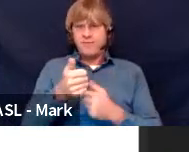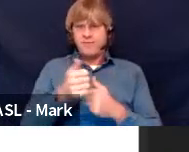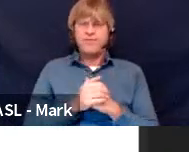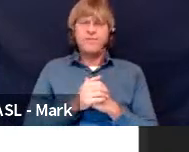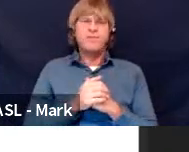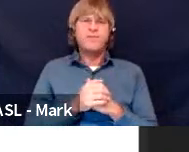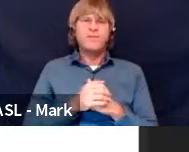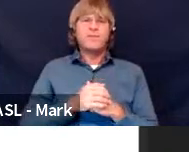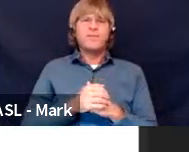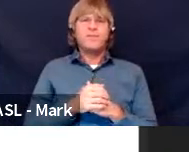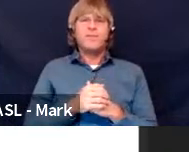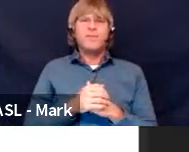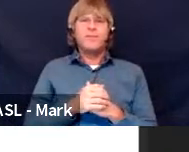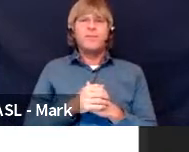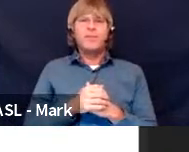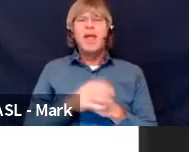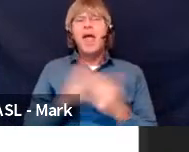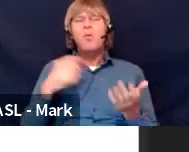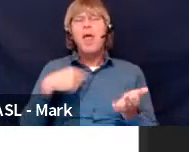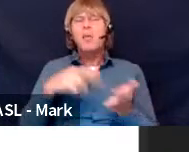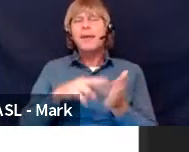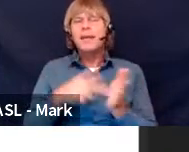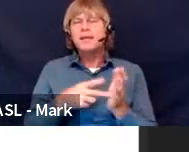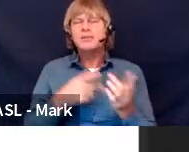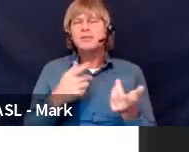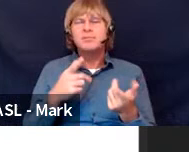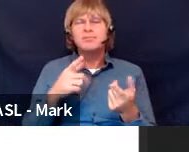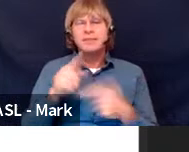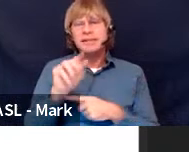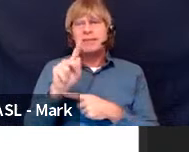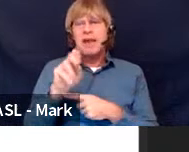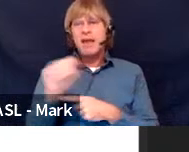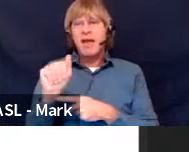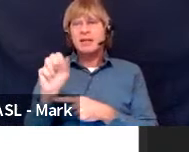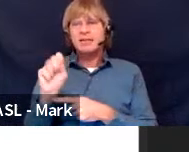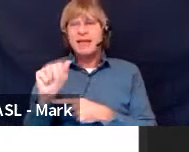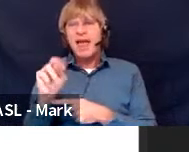right. And what do I mean by taking a stand?